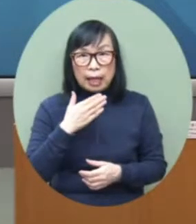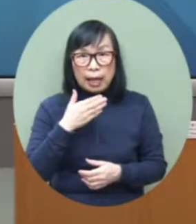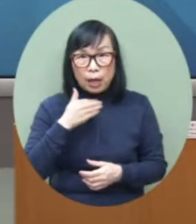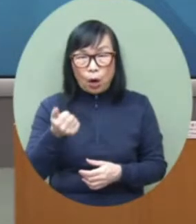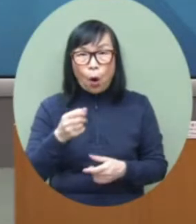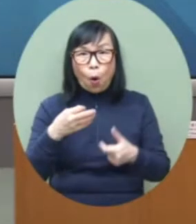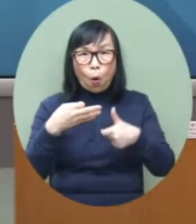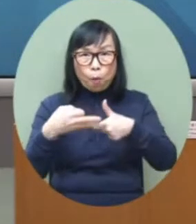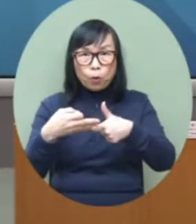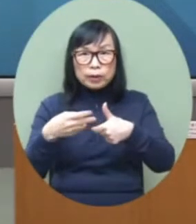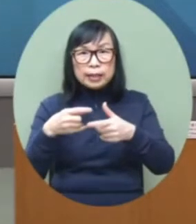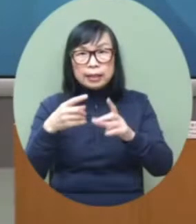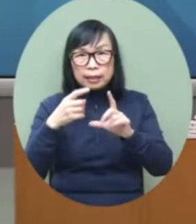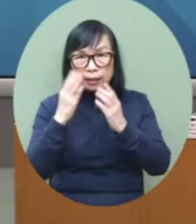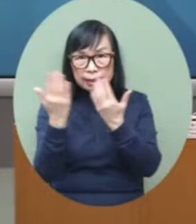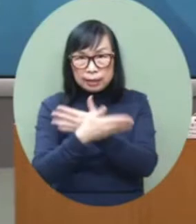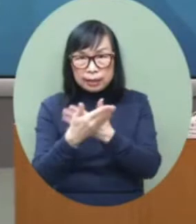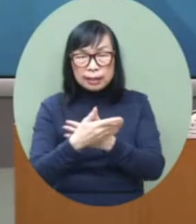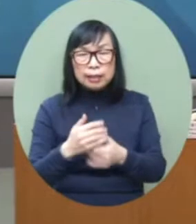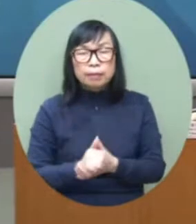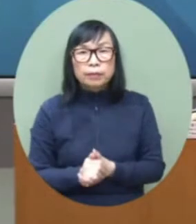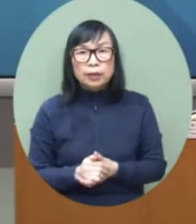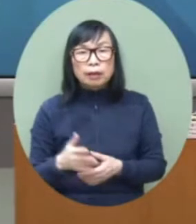The one in blue, TVB.